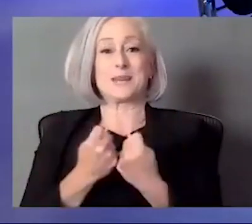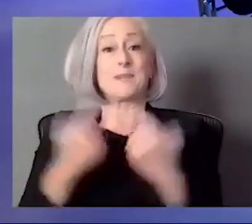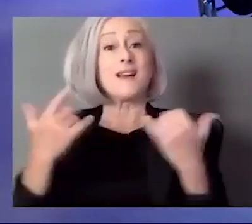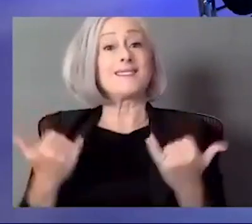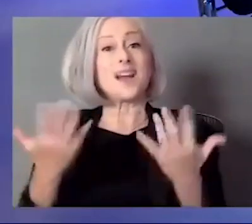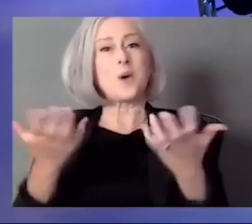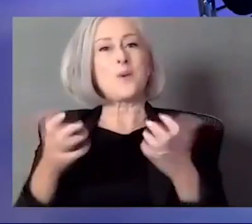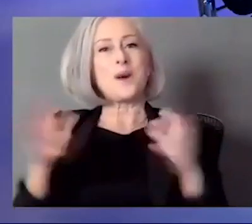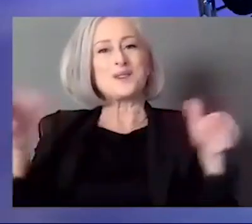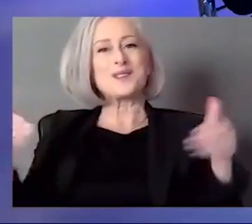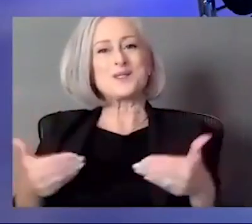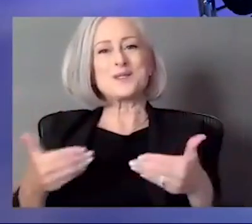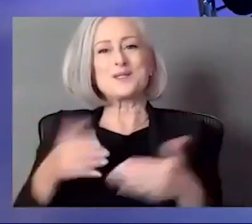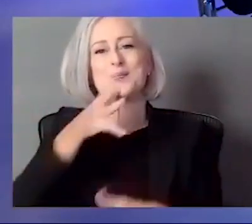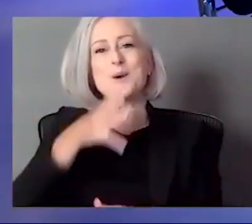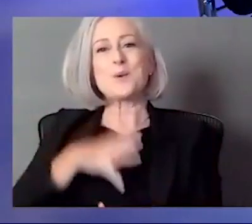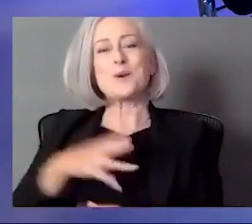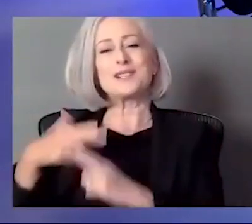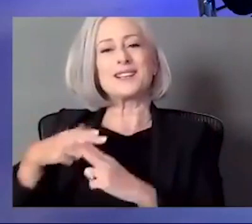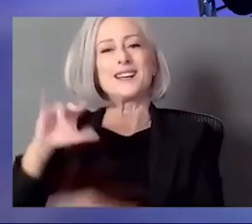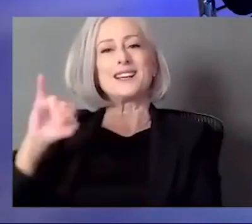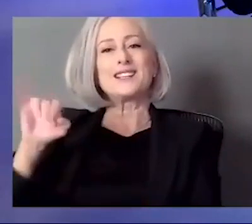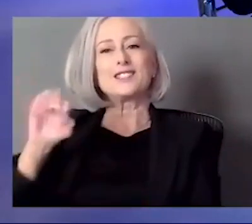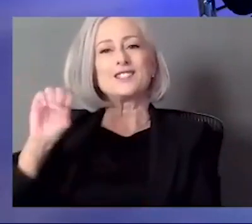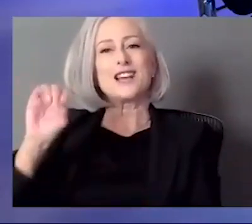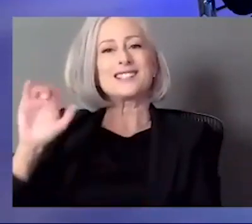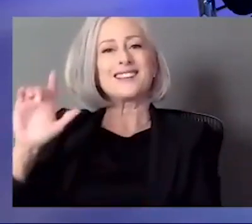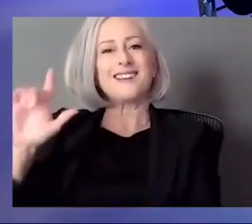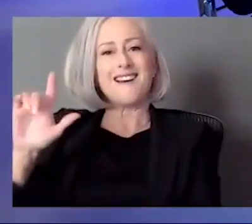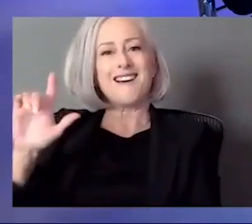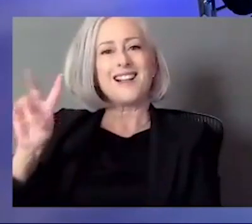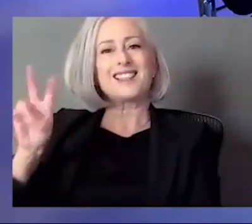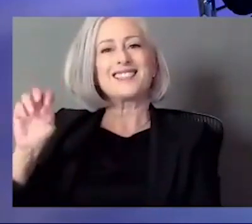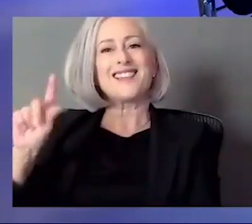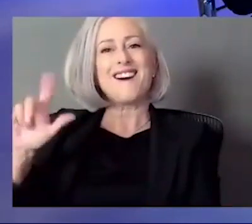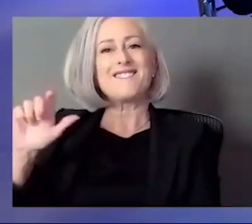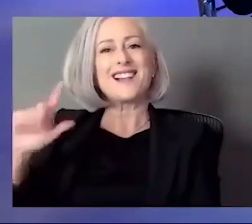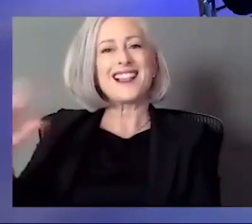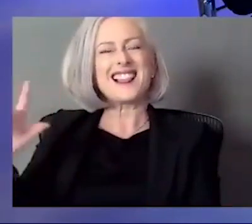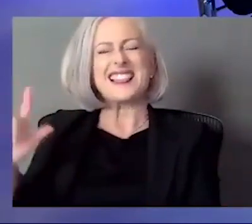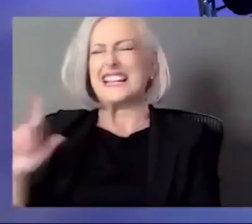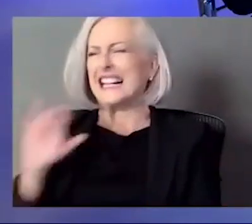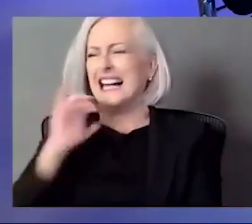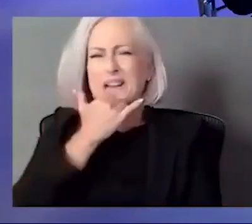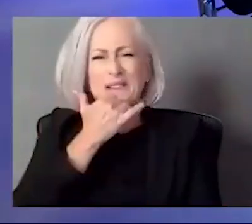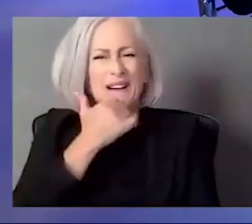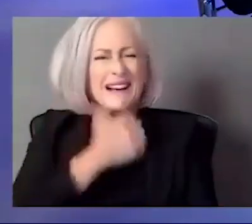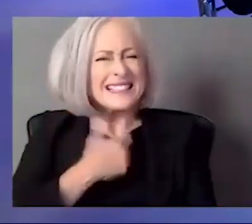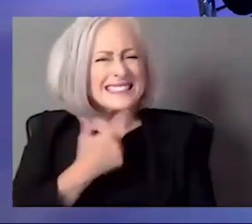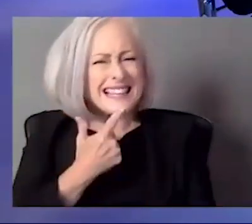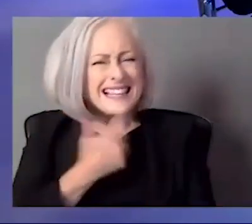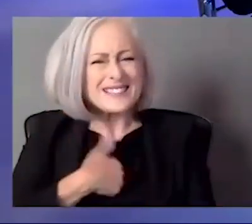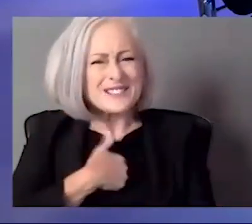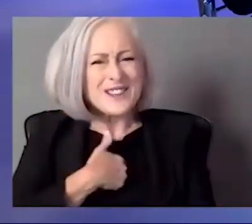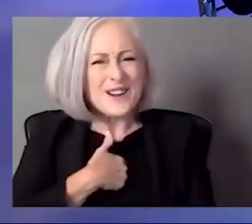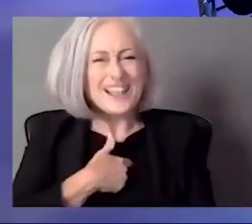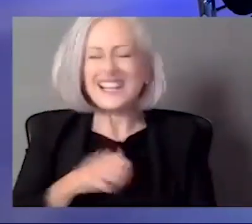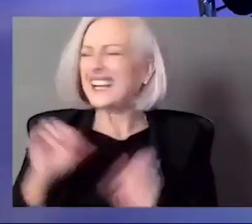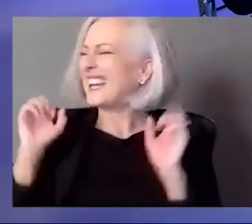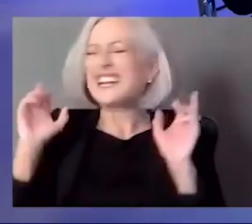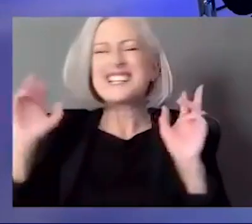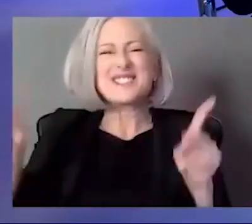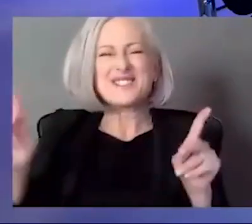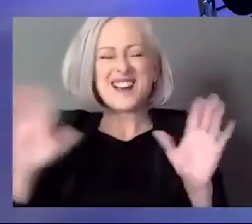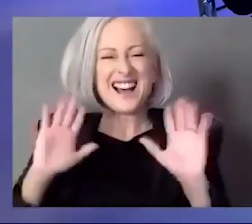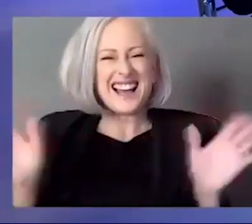Lovell. Lovell. I knew I could do it right. I would feel left out if you didn't mispronounce my name.